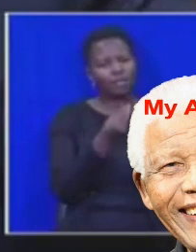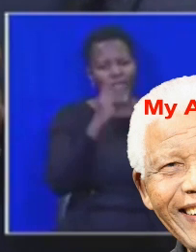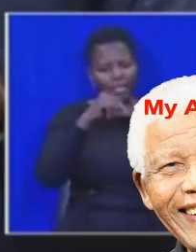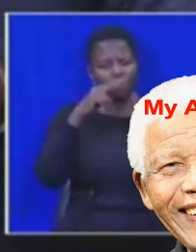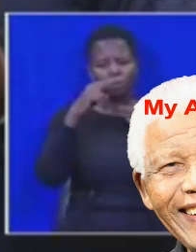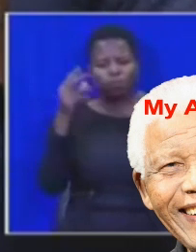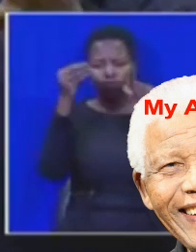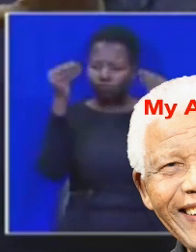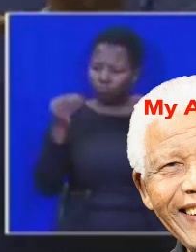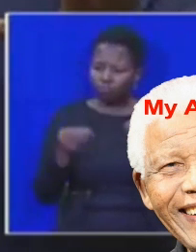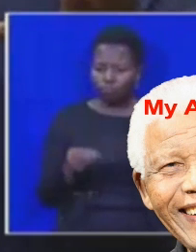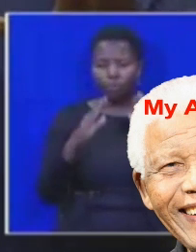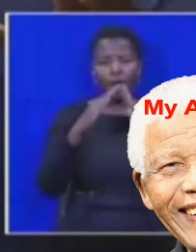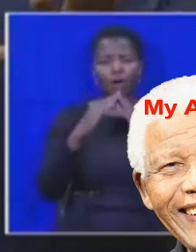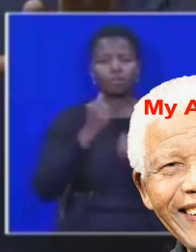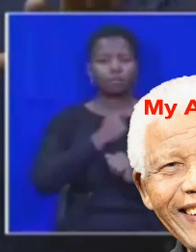they